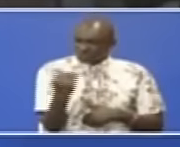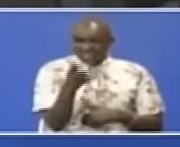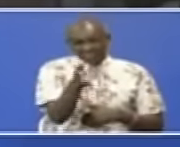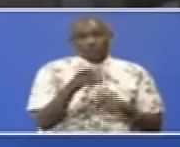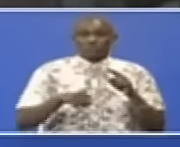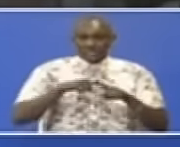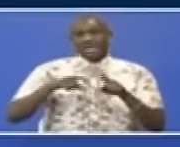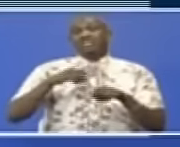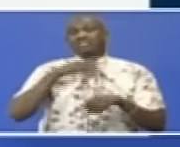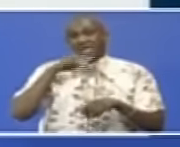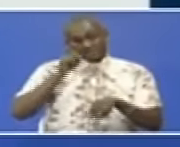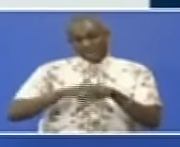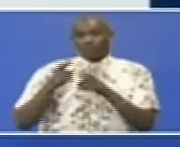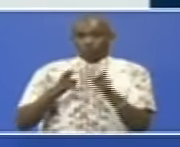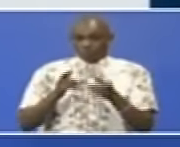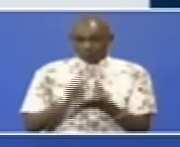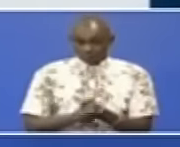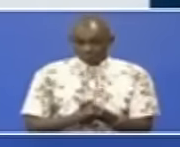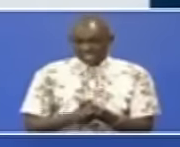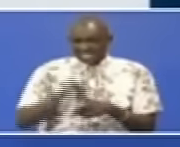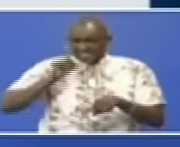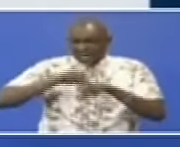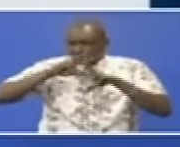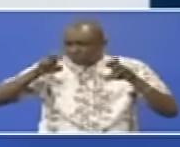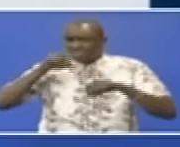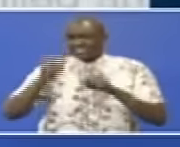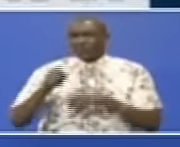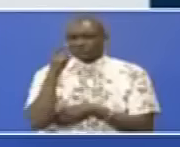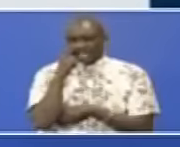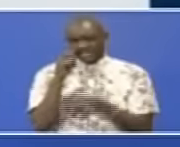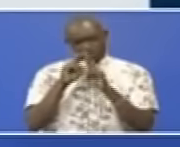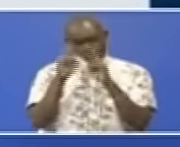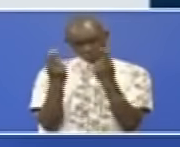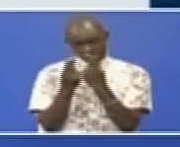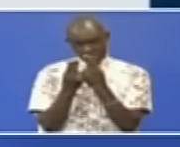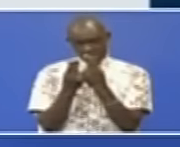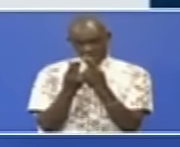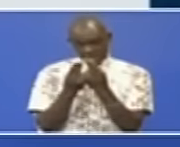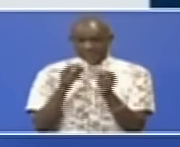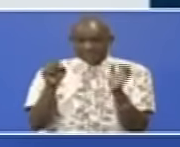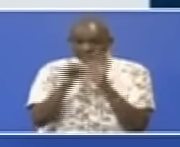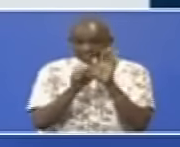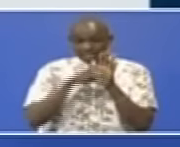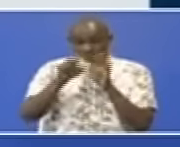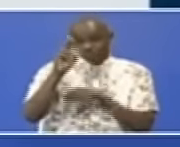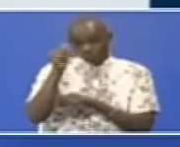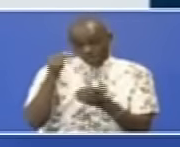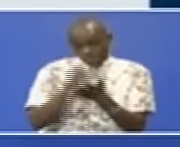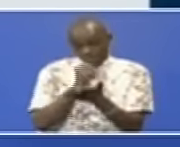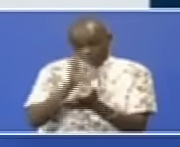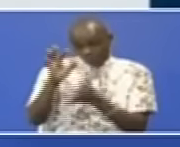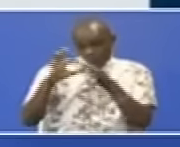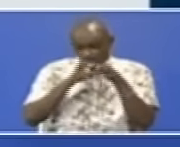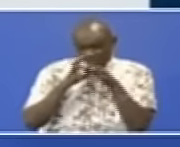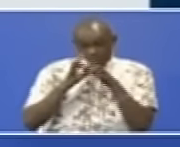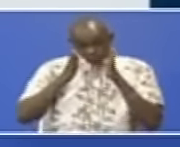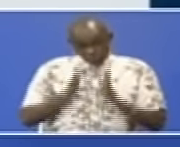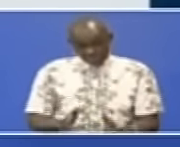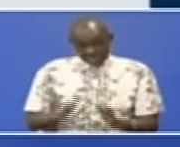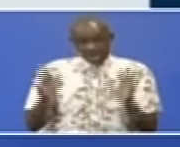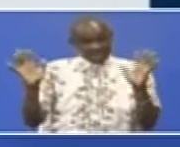fighting. In a research in South Sudan's Unity State, the United Nations Office for Coordination of